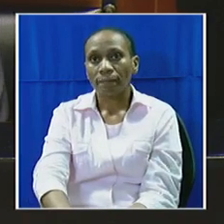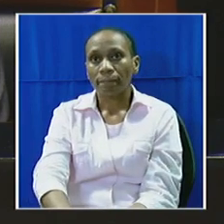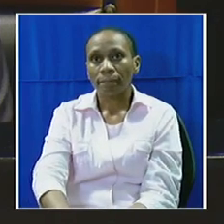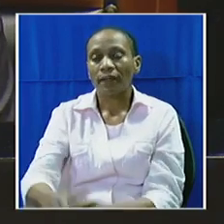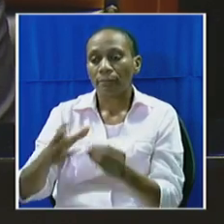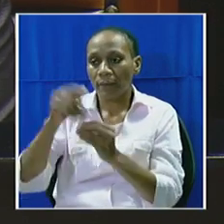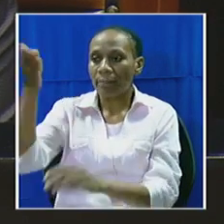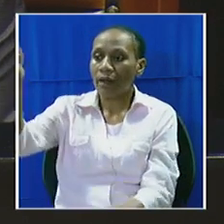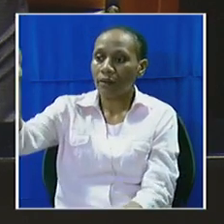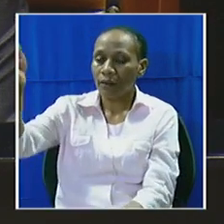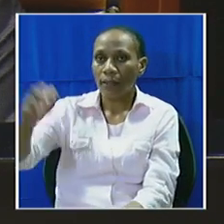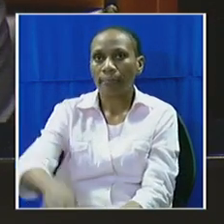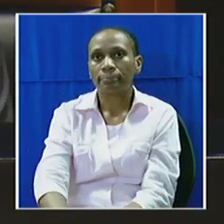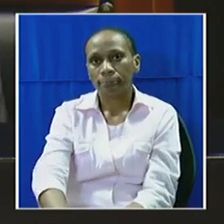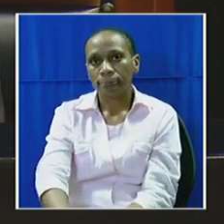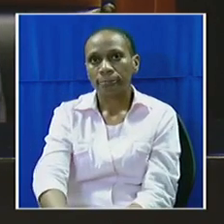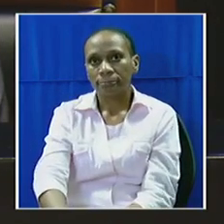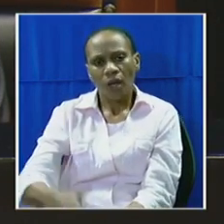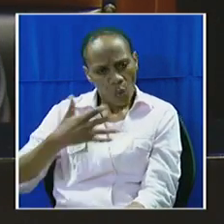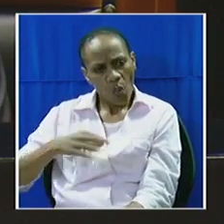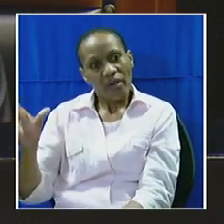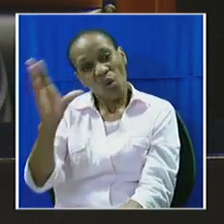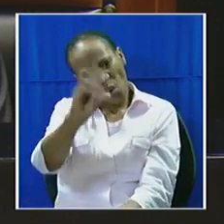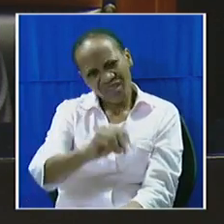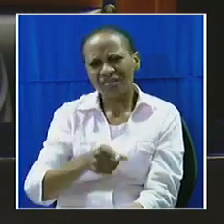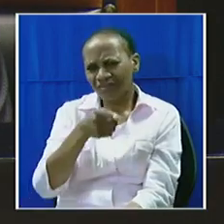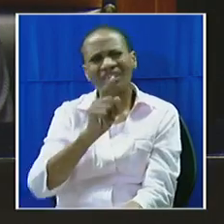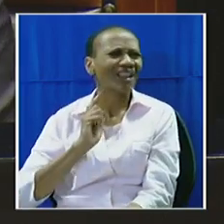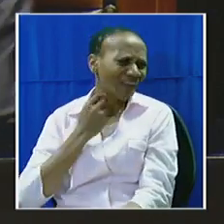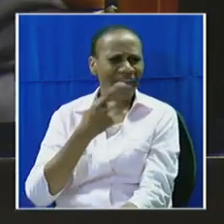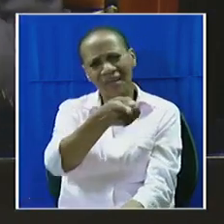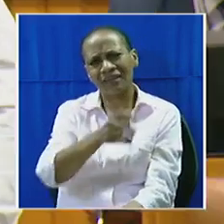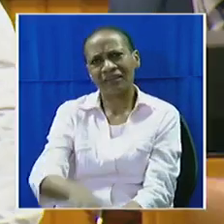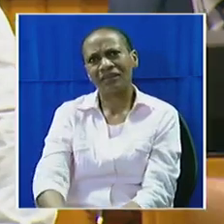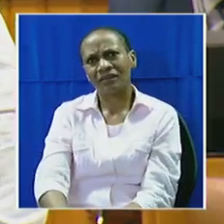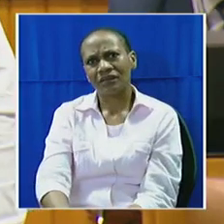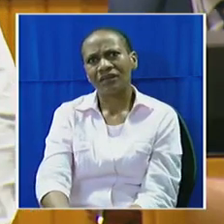Honorable Lawrence. Won't he take a question on his blatant mistruths?